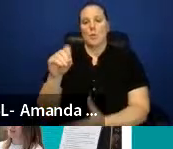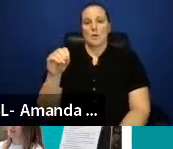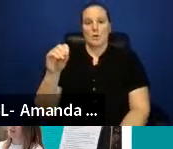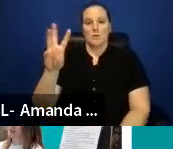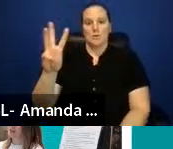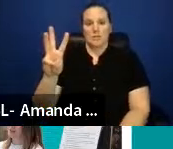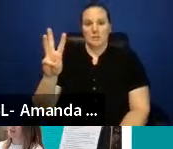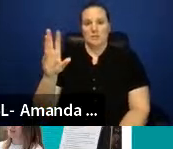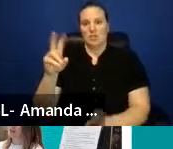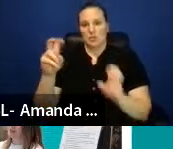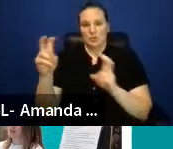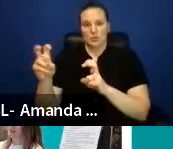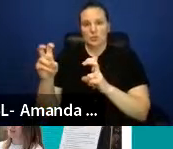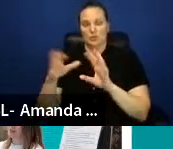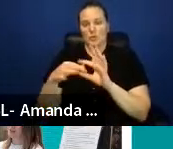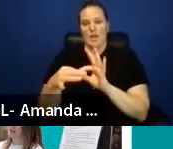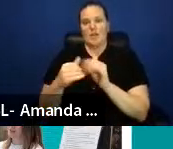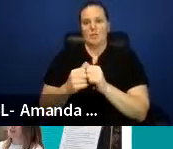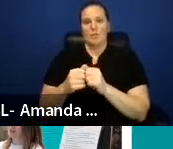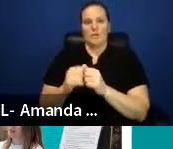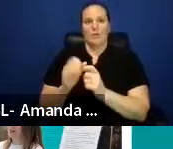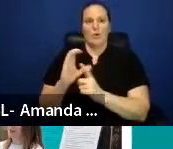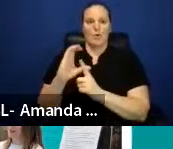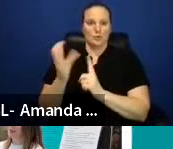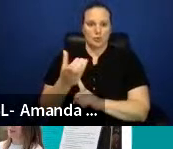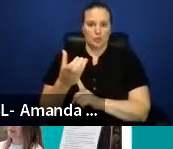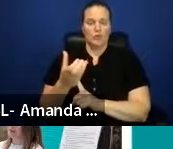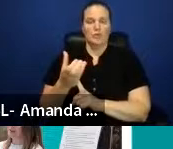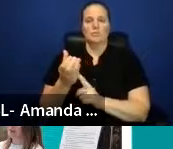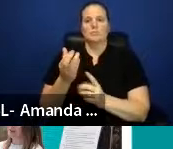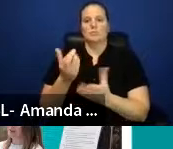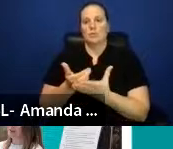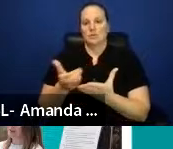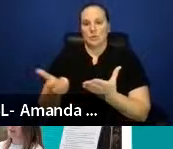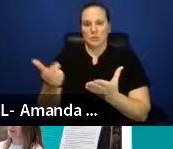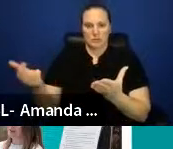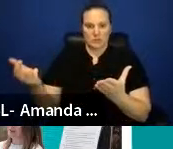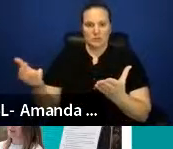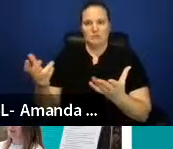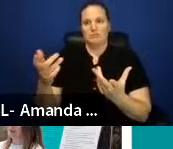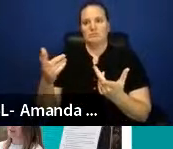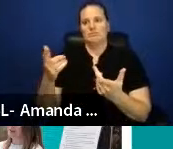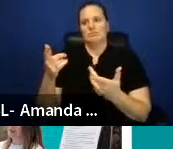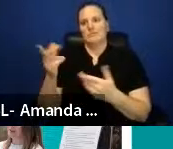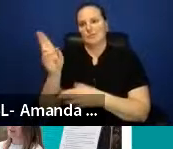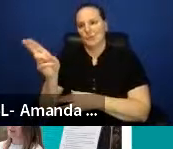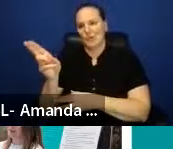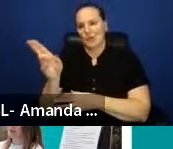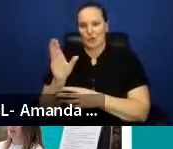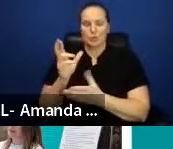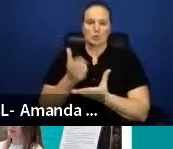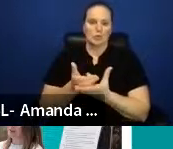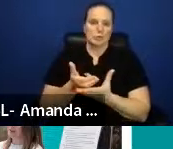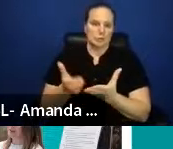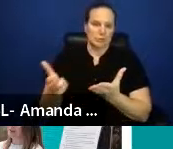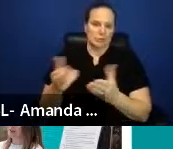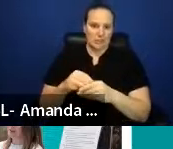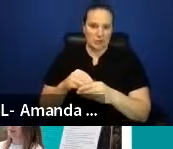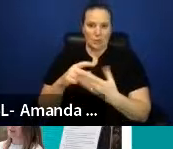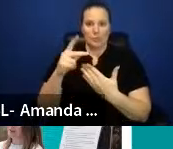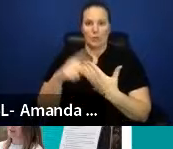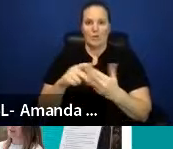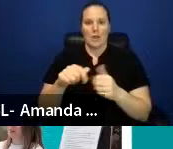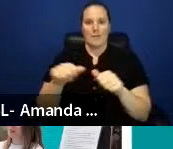are related to cultural resources and historical resources in our program